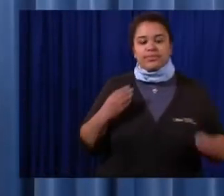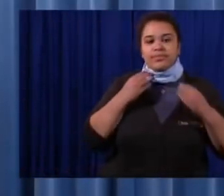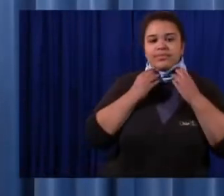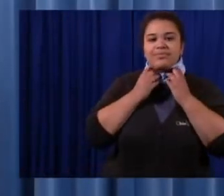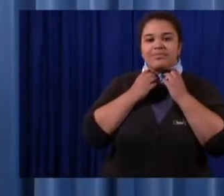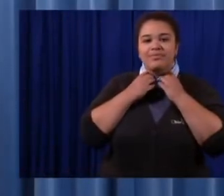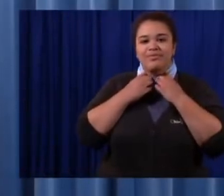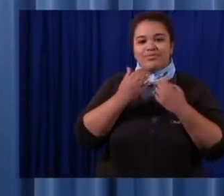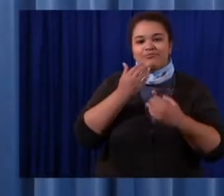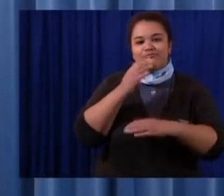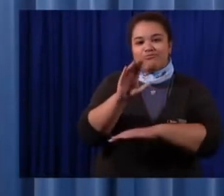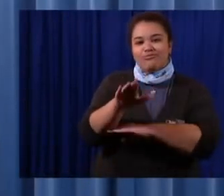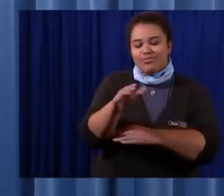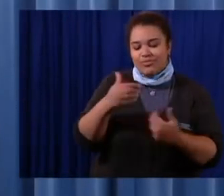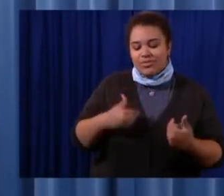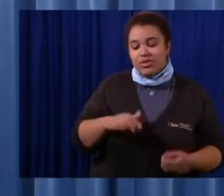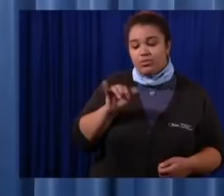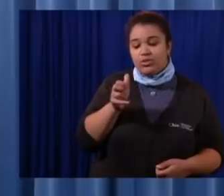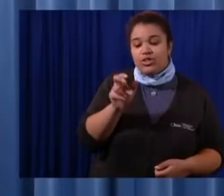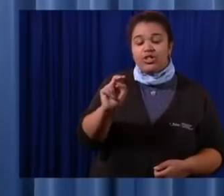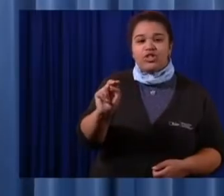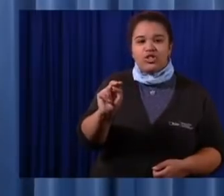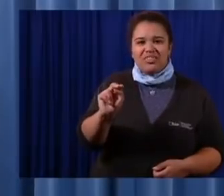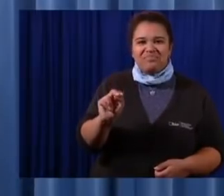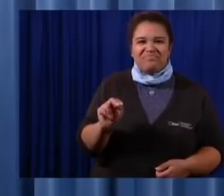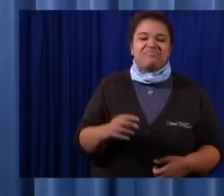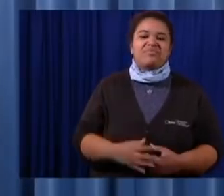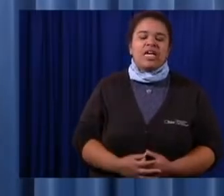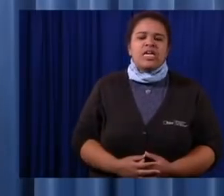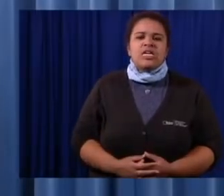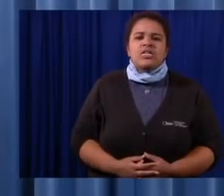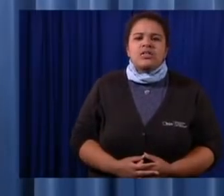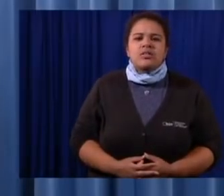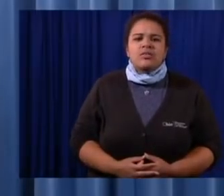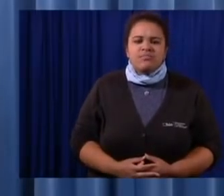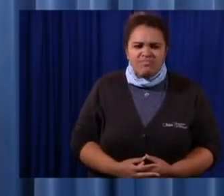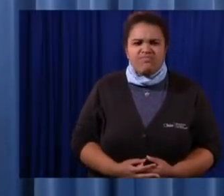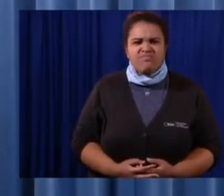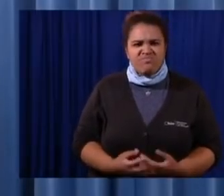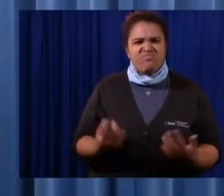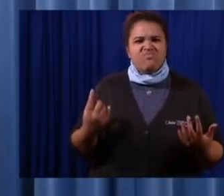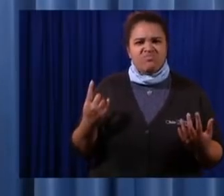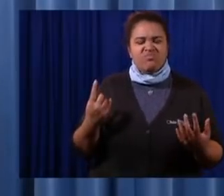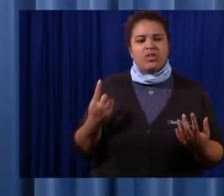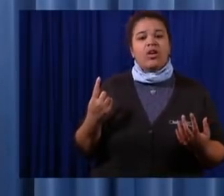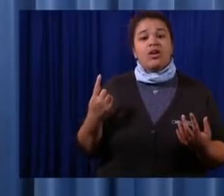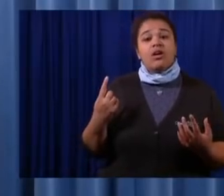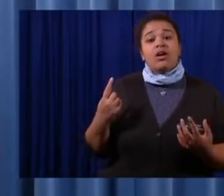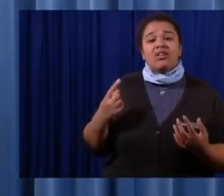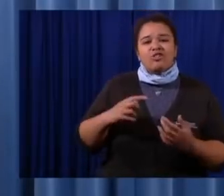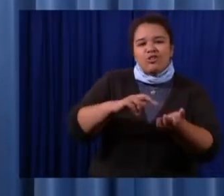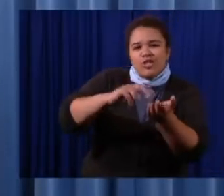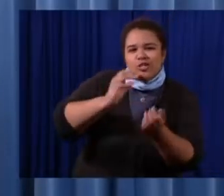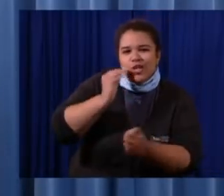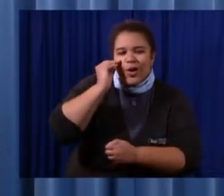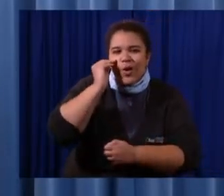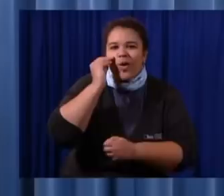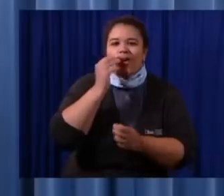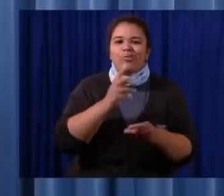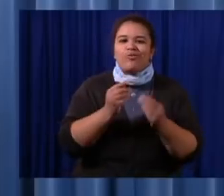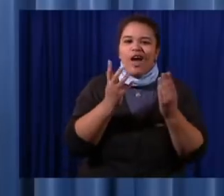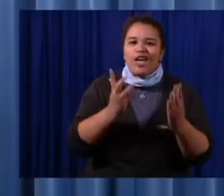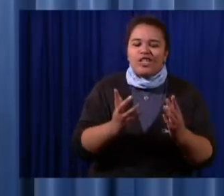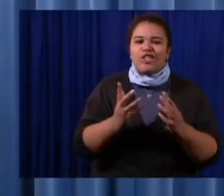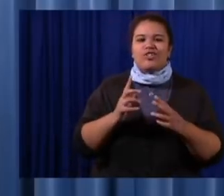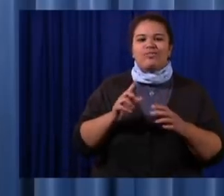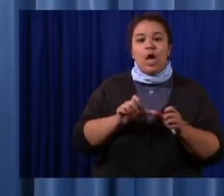Good afternoon, Governor. John Reed, Gongwer News Service. There have been a lot of concerns from long-term care providers, nursing home providers, that